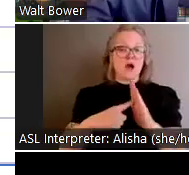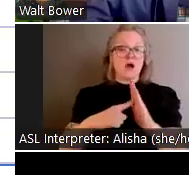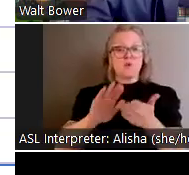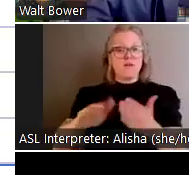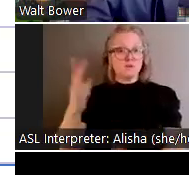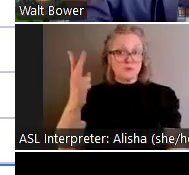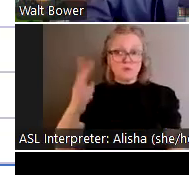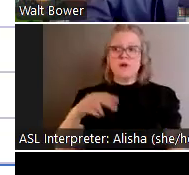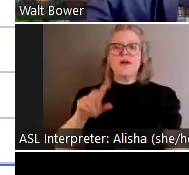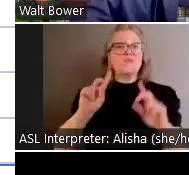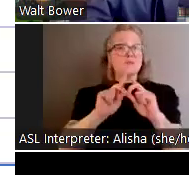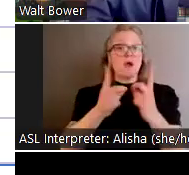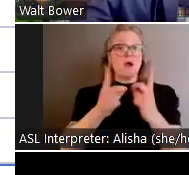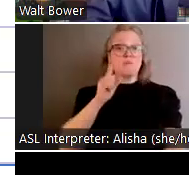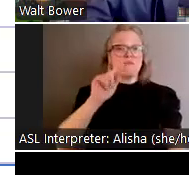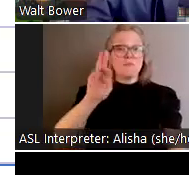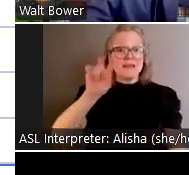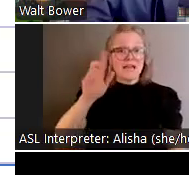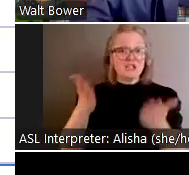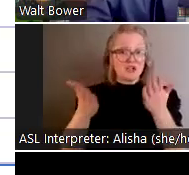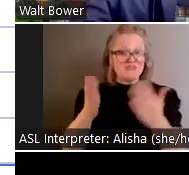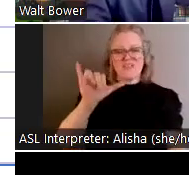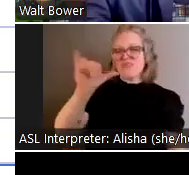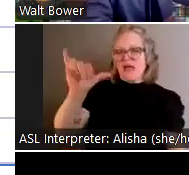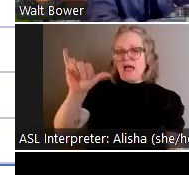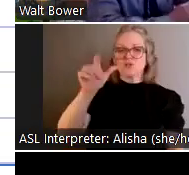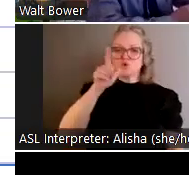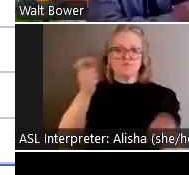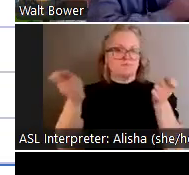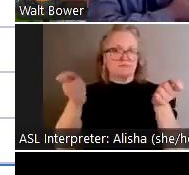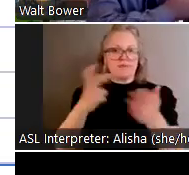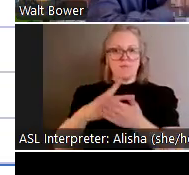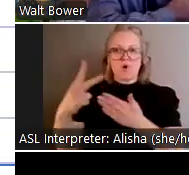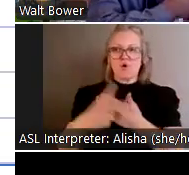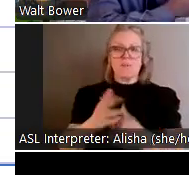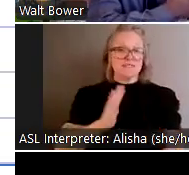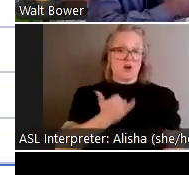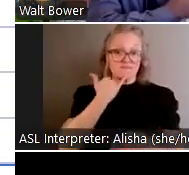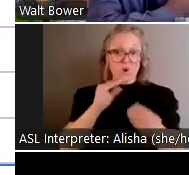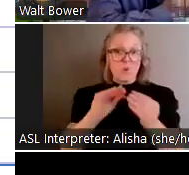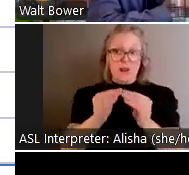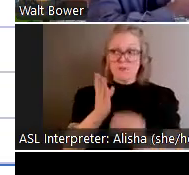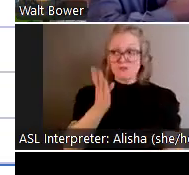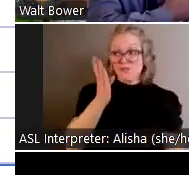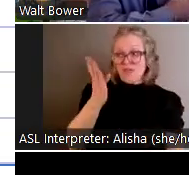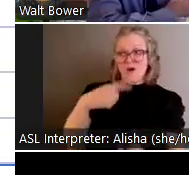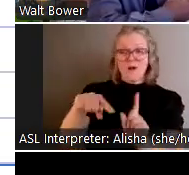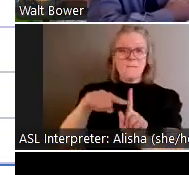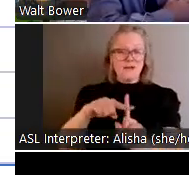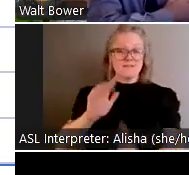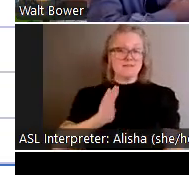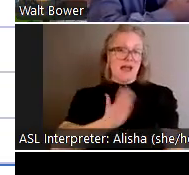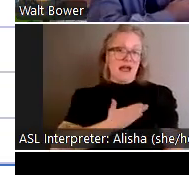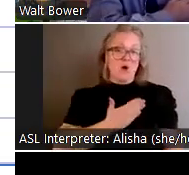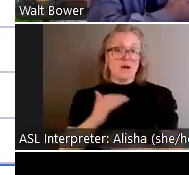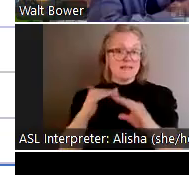Services is the operating agency for those programs. And we have our phone number listed there along with our